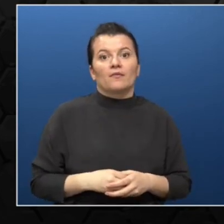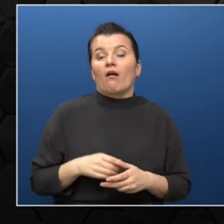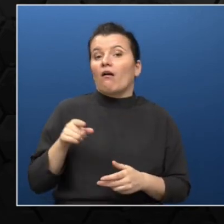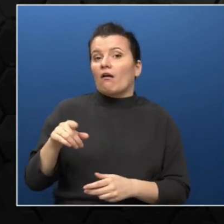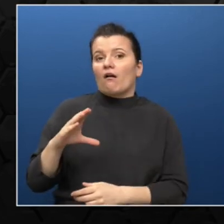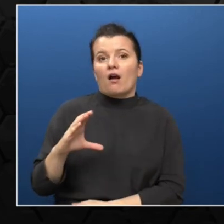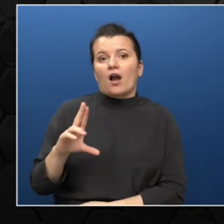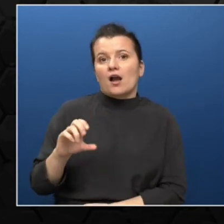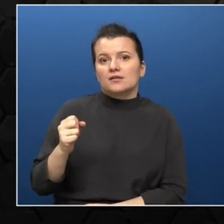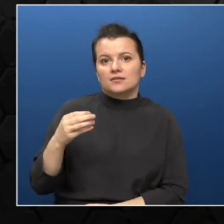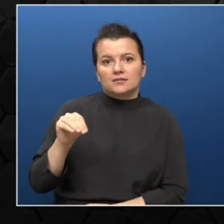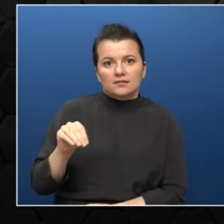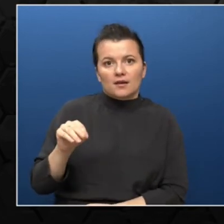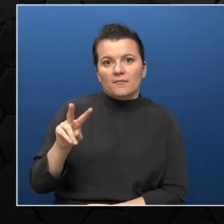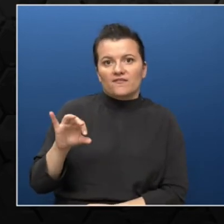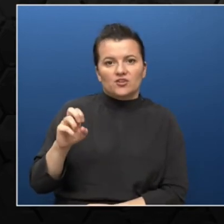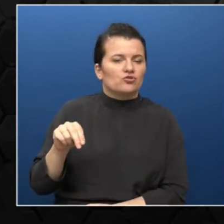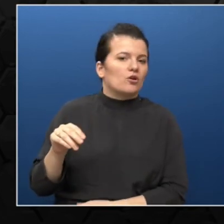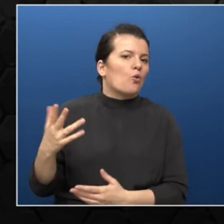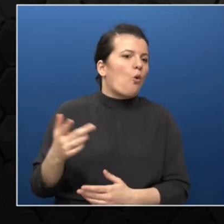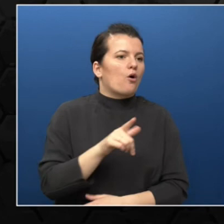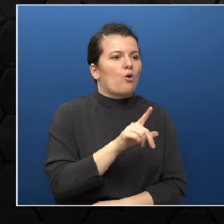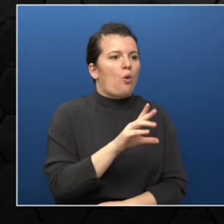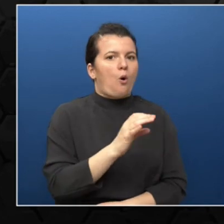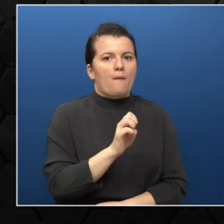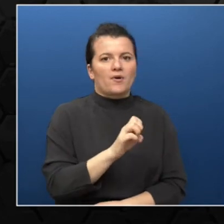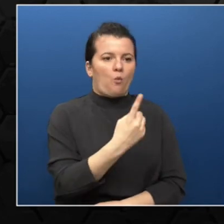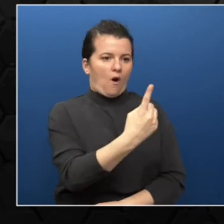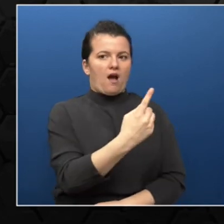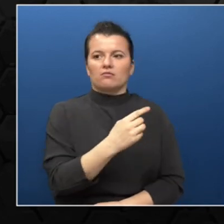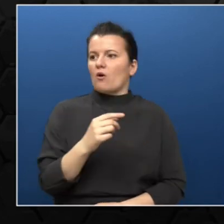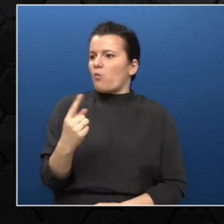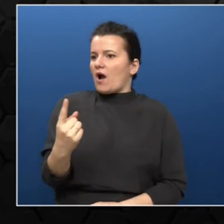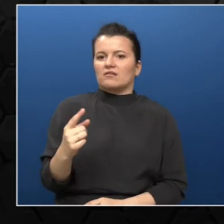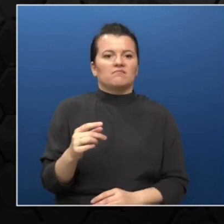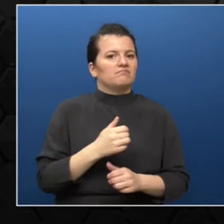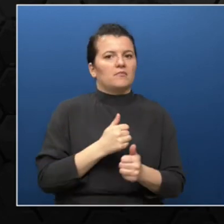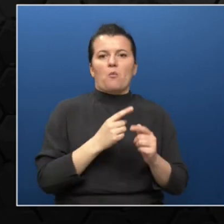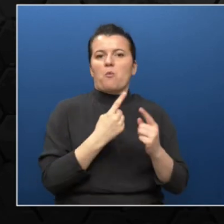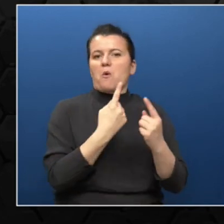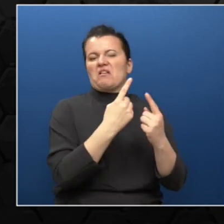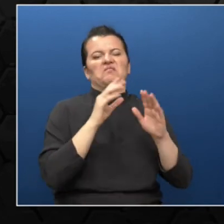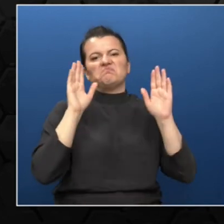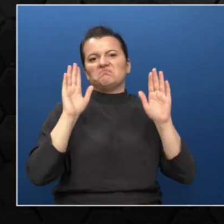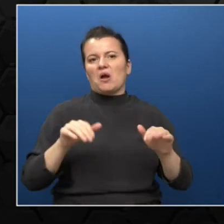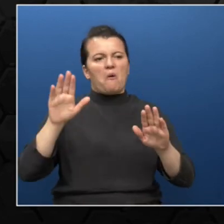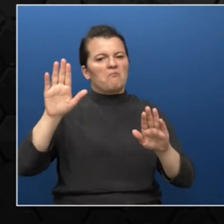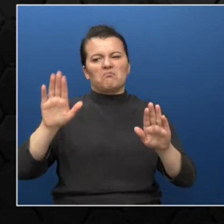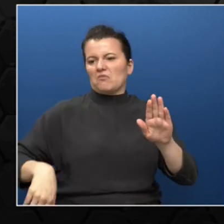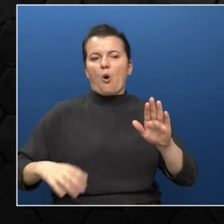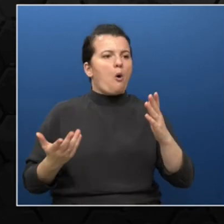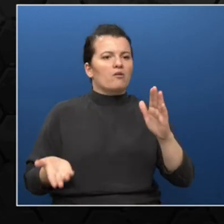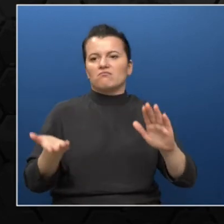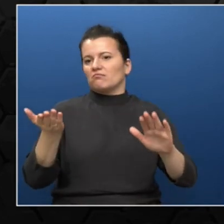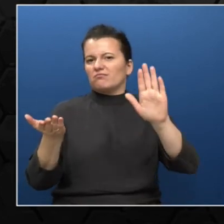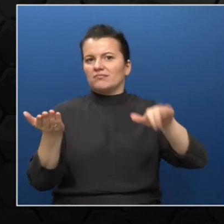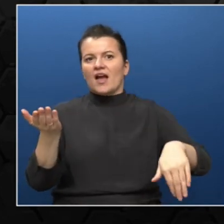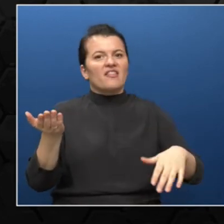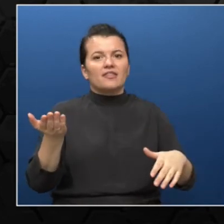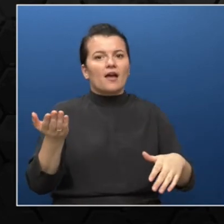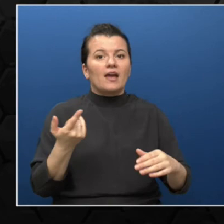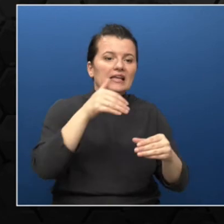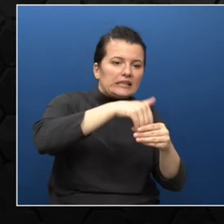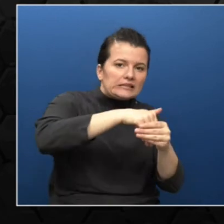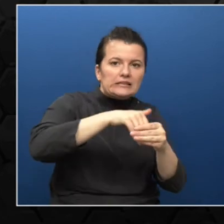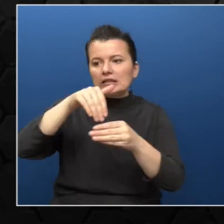if only Lobe existed. So I think it's totally viable that both exist, so you can find the tools that work best for you.